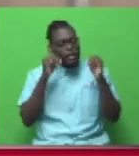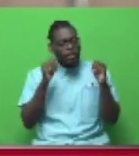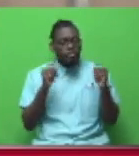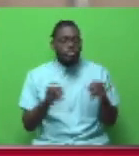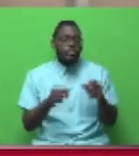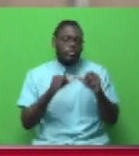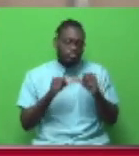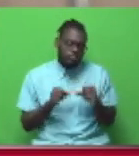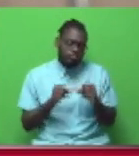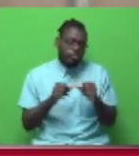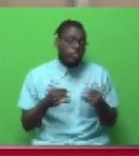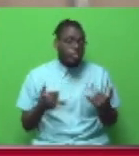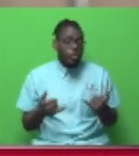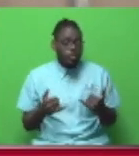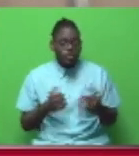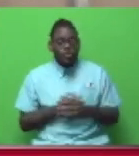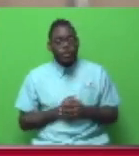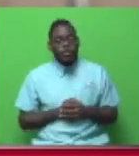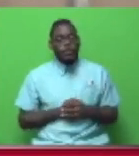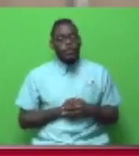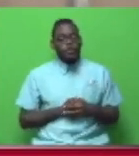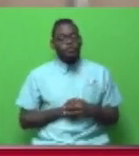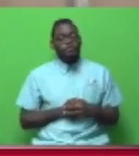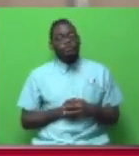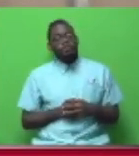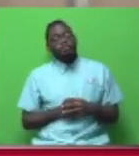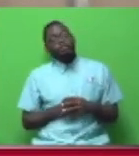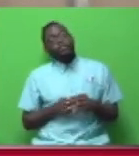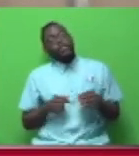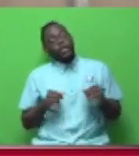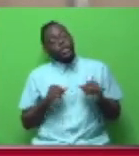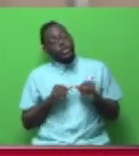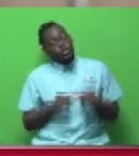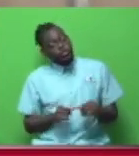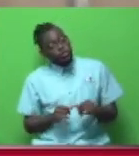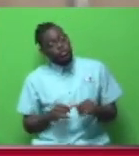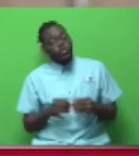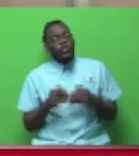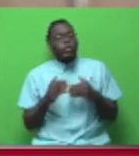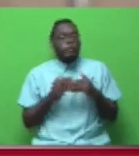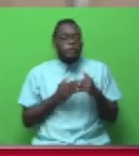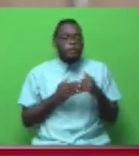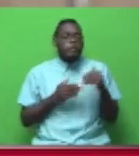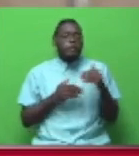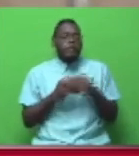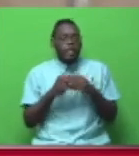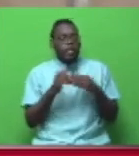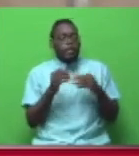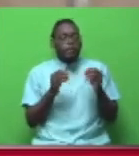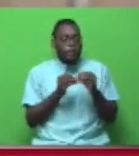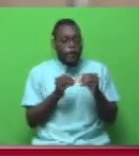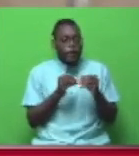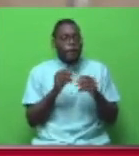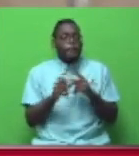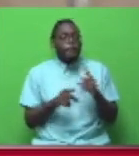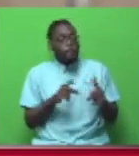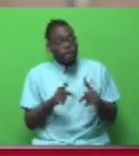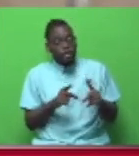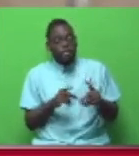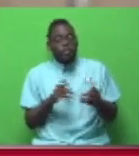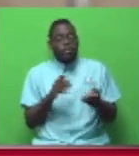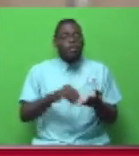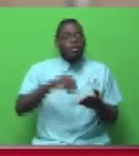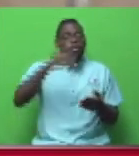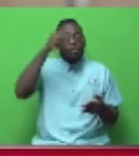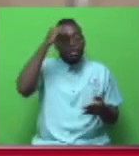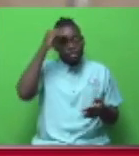of Legal Affairs, as we continue to build our human resources. The ministry partnered with the Scholarships and Advanced